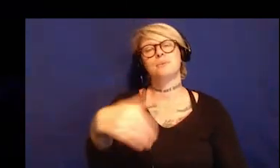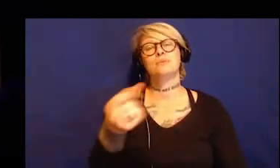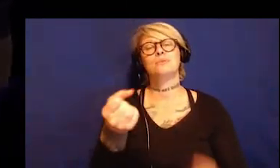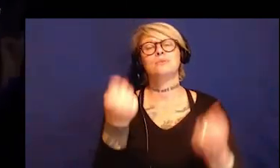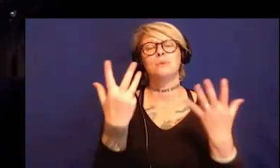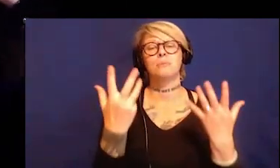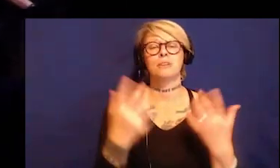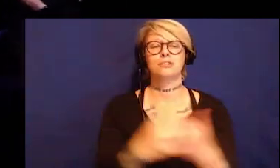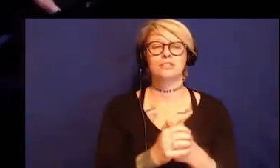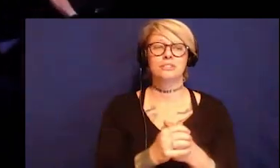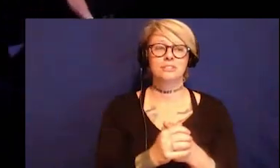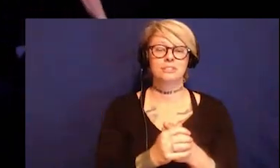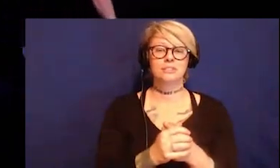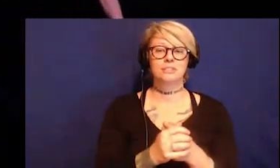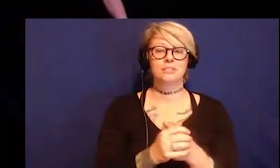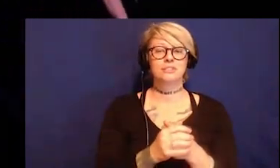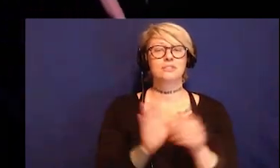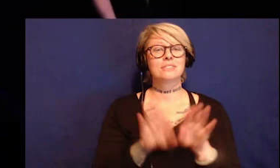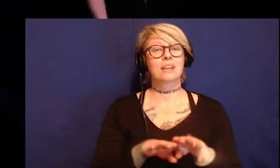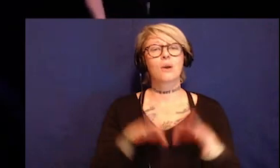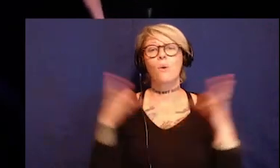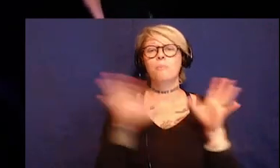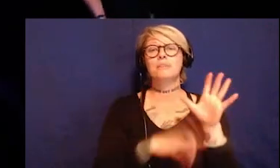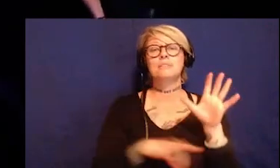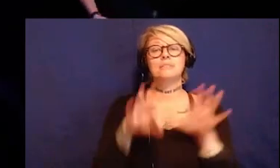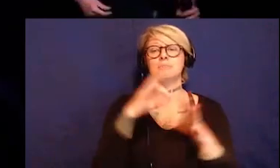Such an open spirit and beautiful soul.